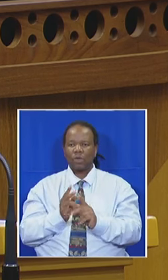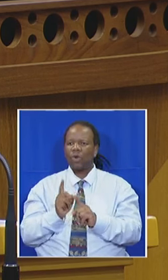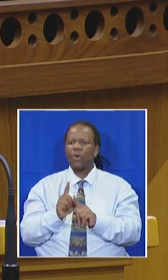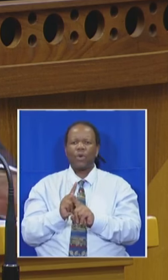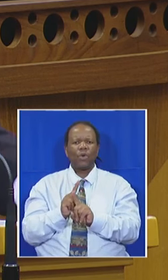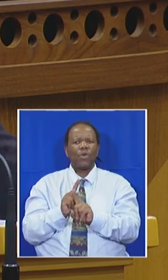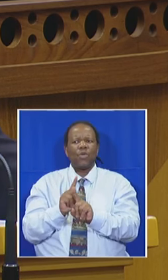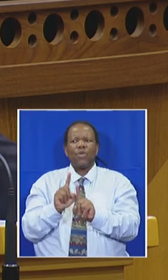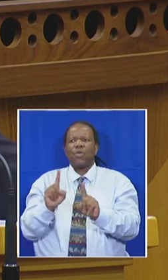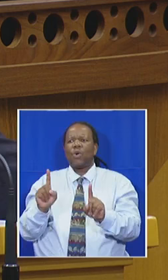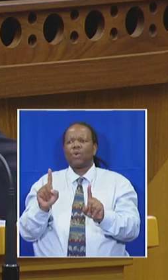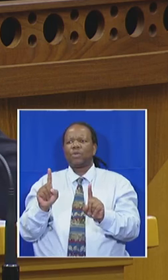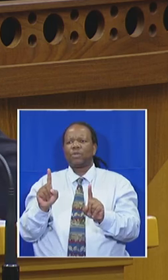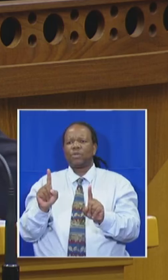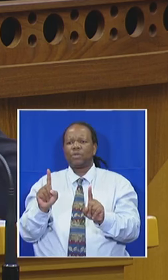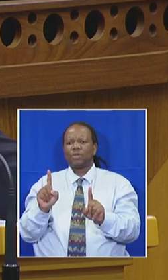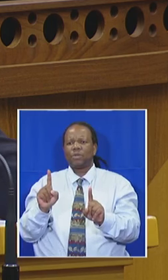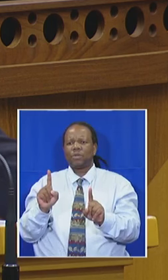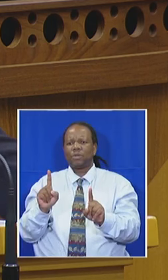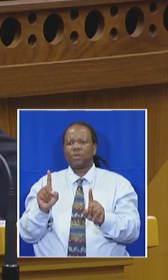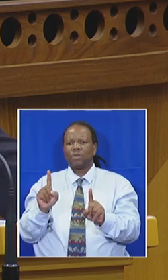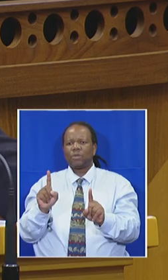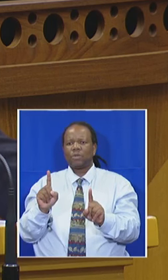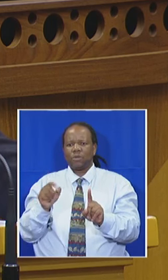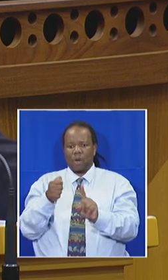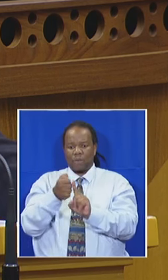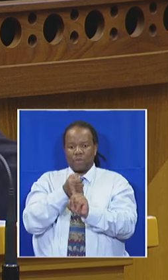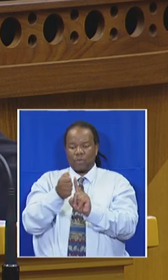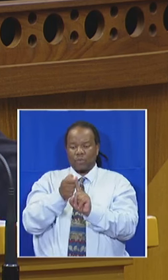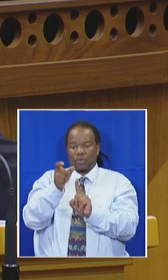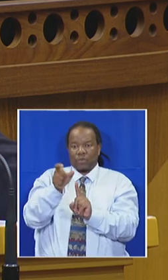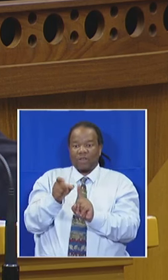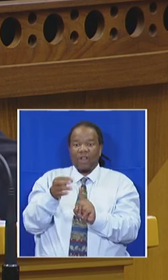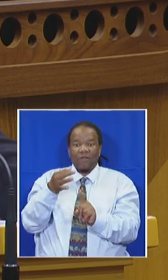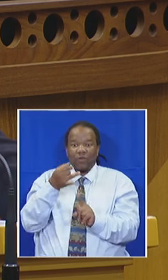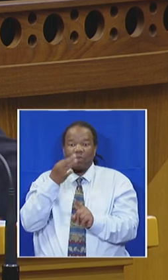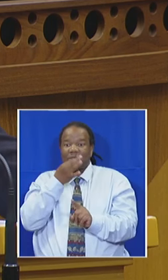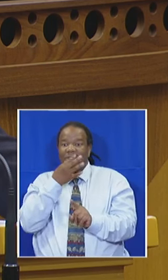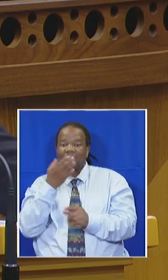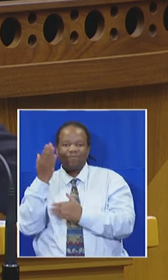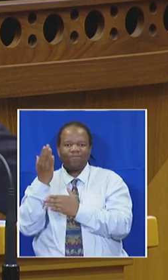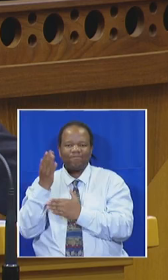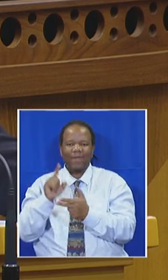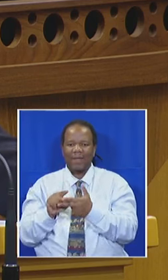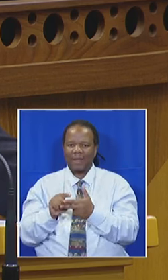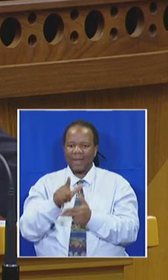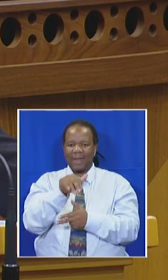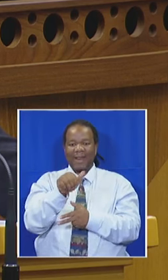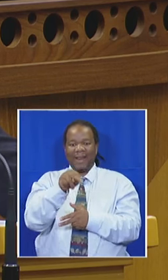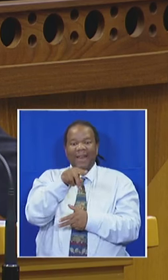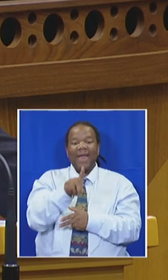the tendency that when we talk about land and we talk about those who own